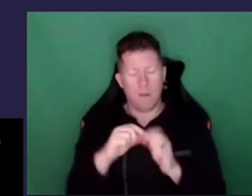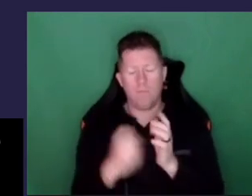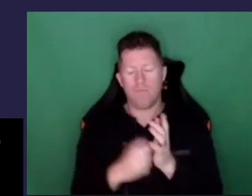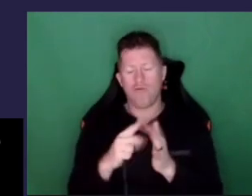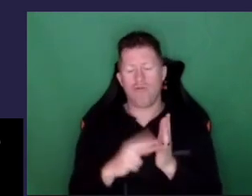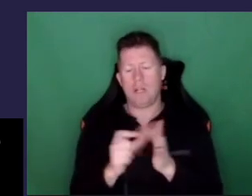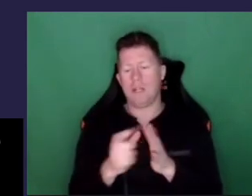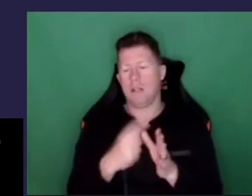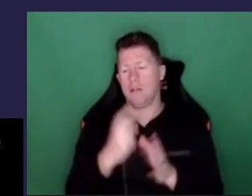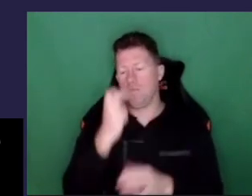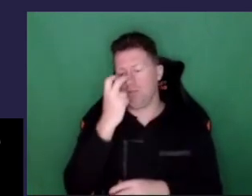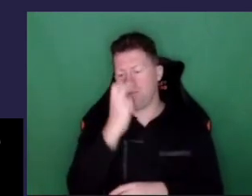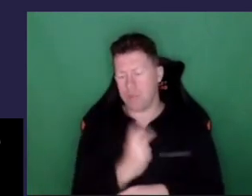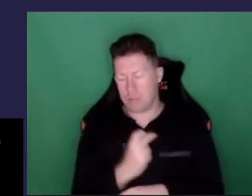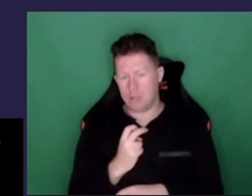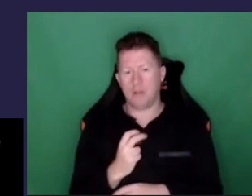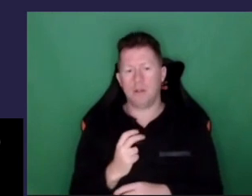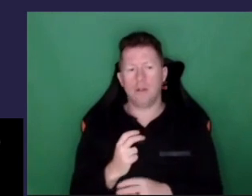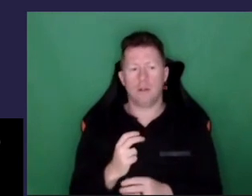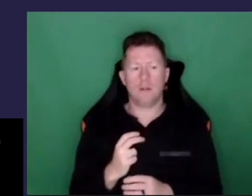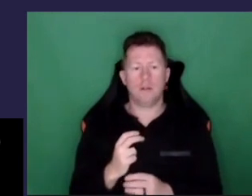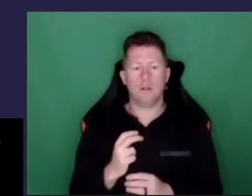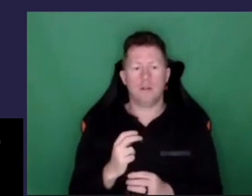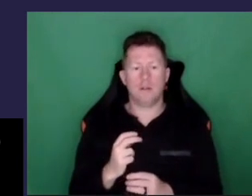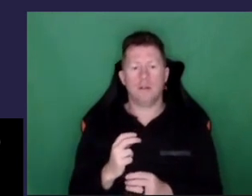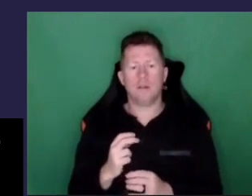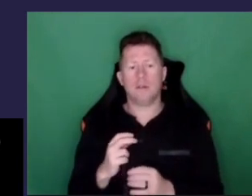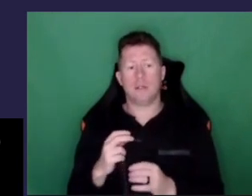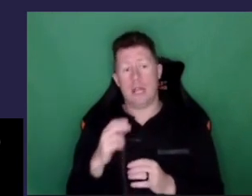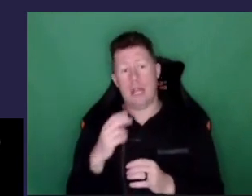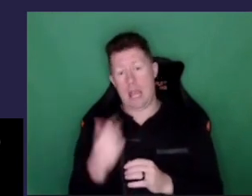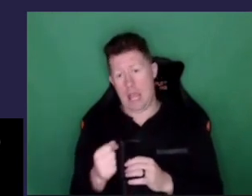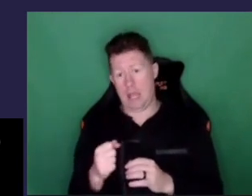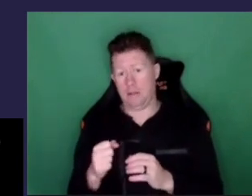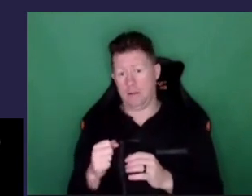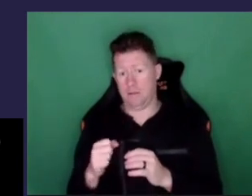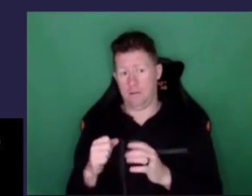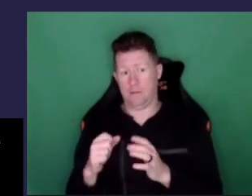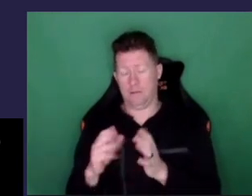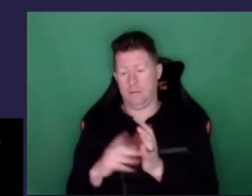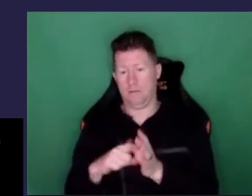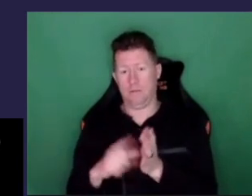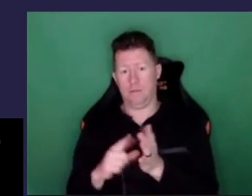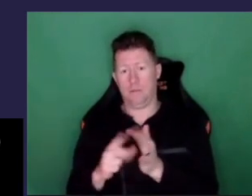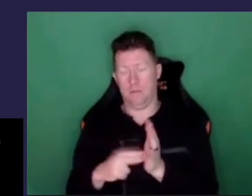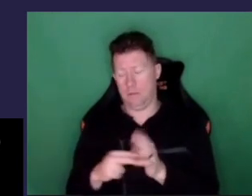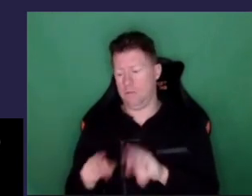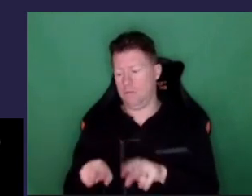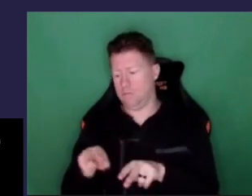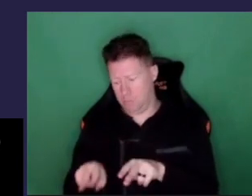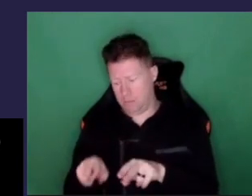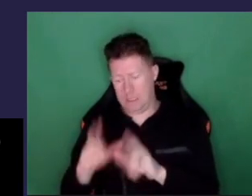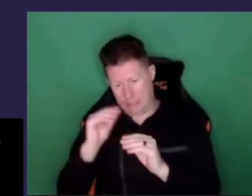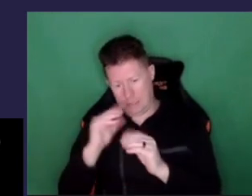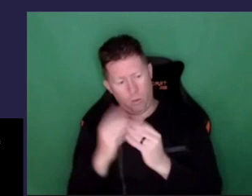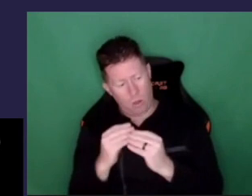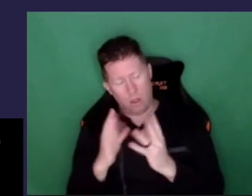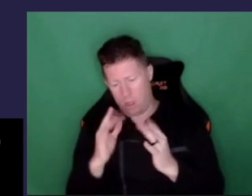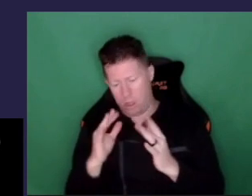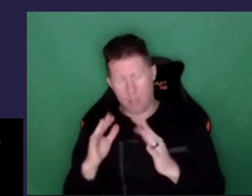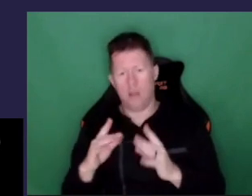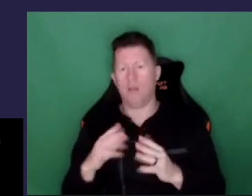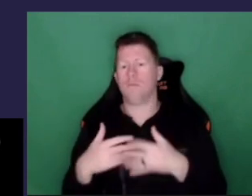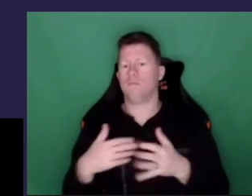away, Mylene had a cot at her bedside in the hospital, and she and Jim arranged the funeral, et cetera, et cetera. Next